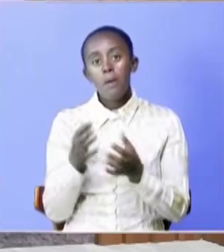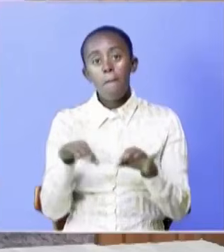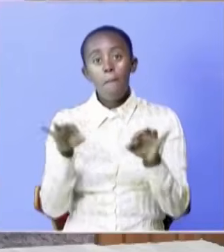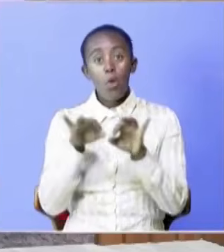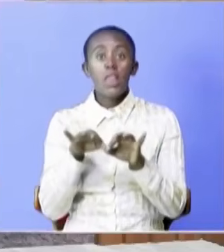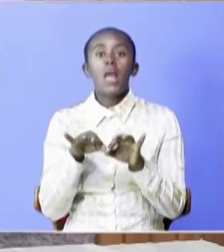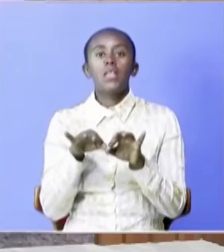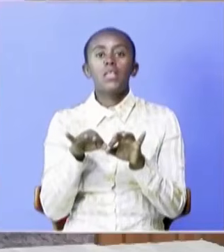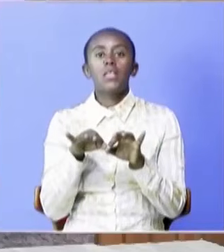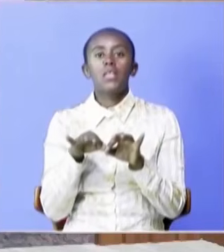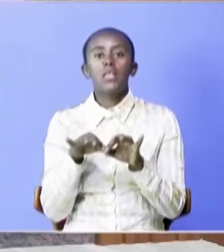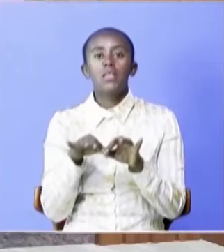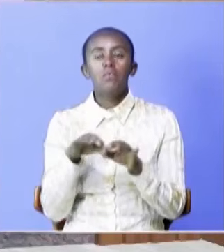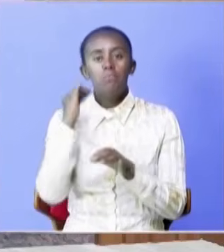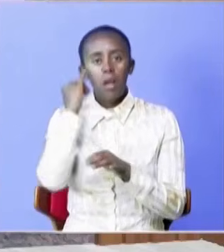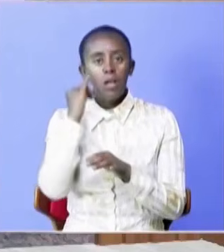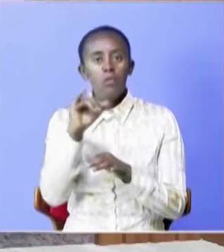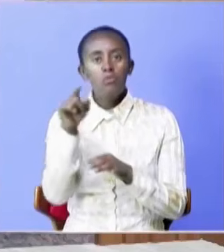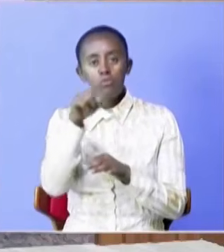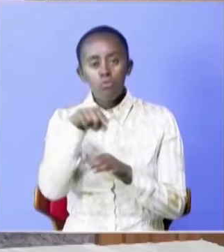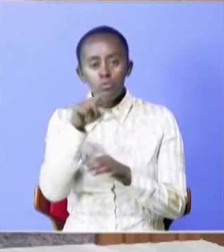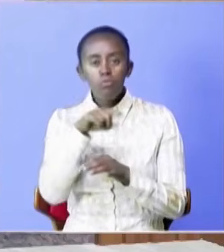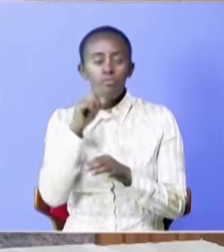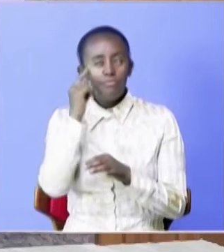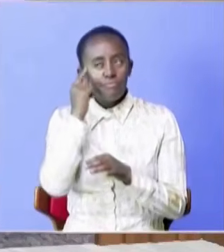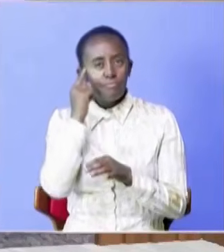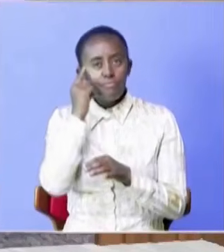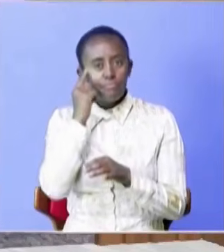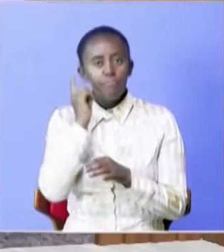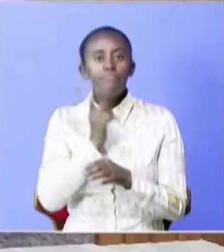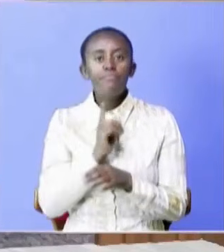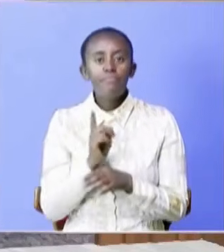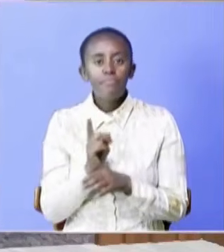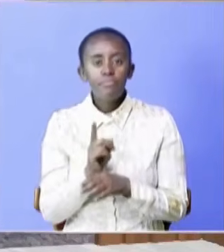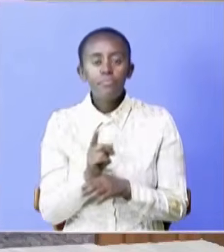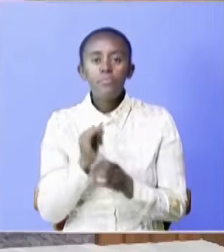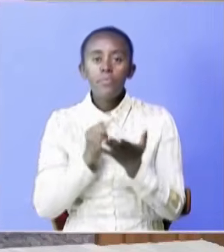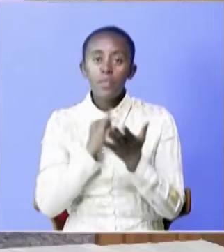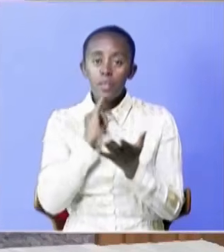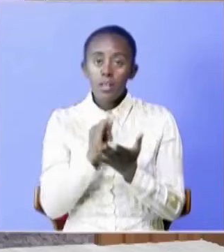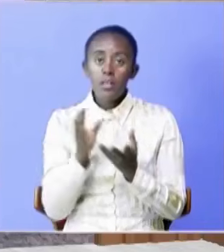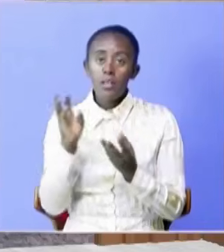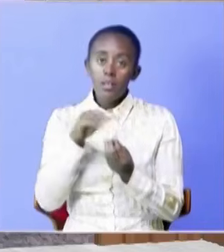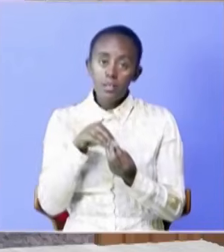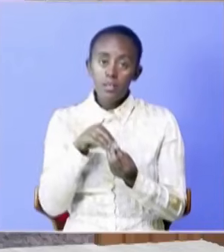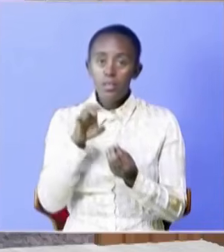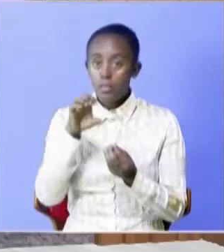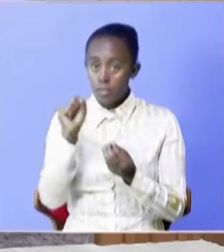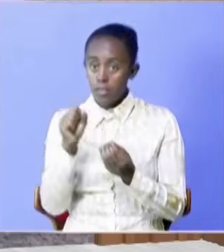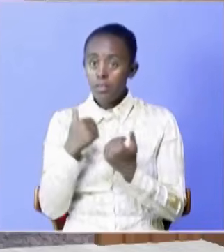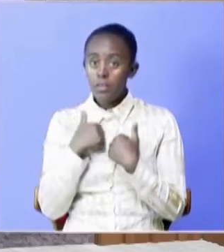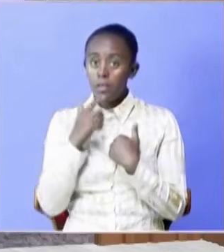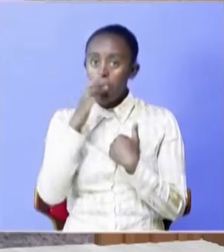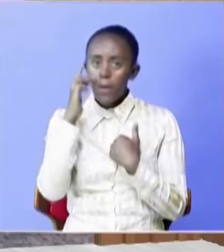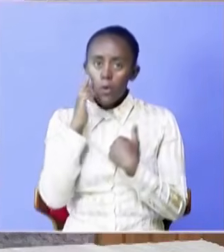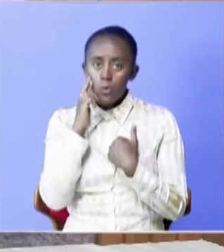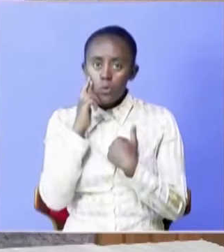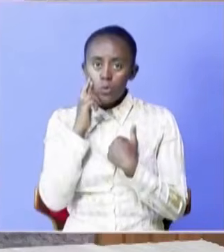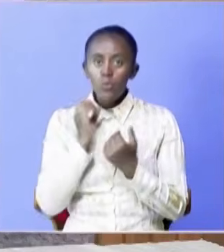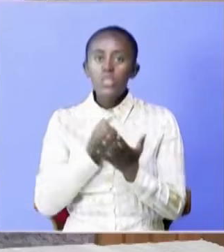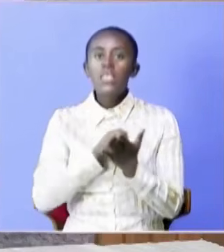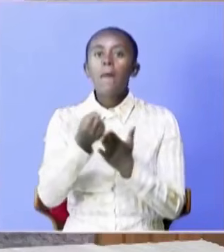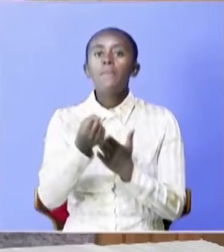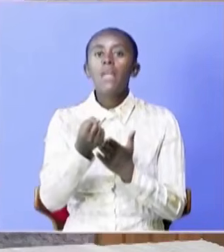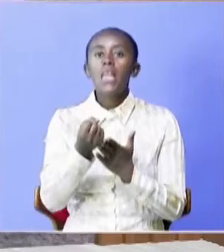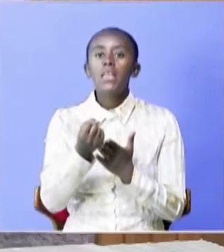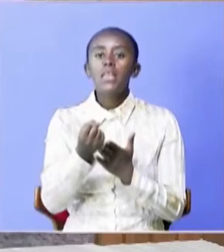important idea that you have to consider here is it added es here because our